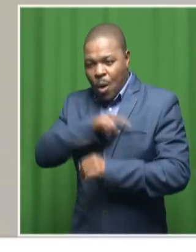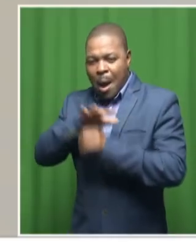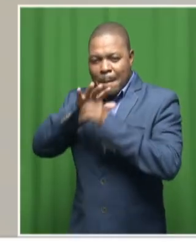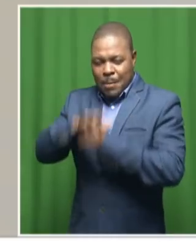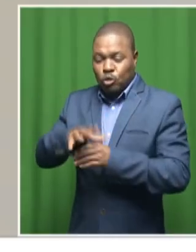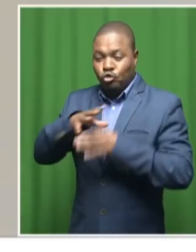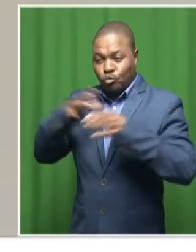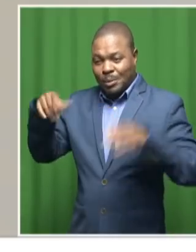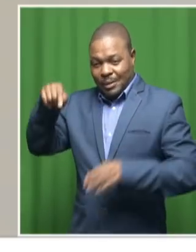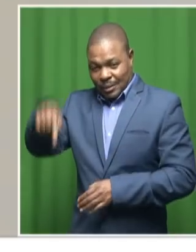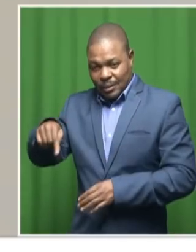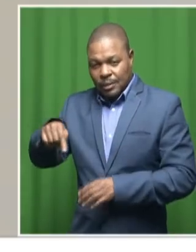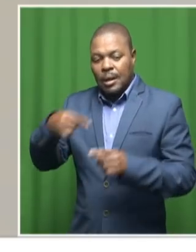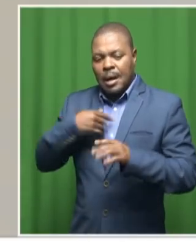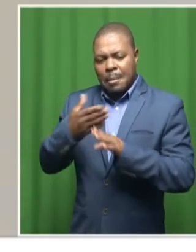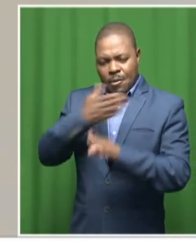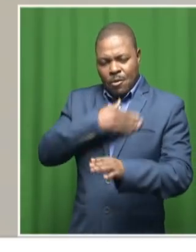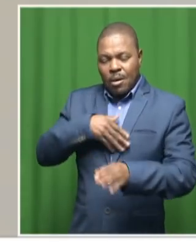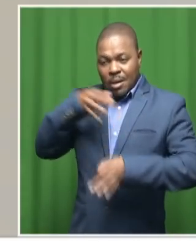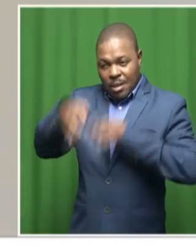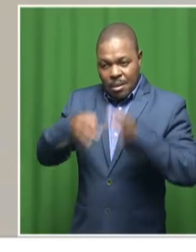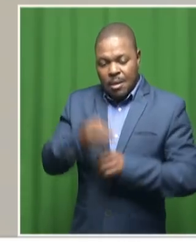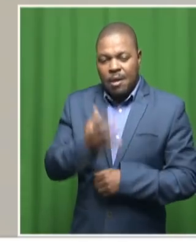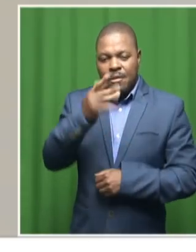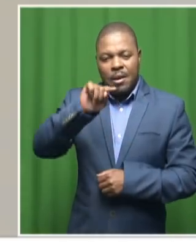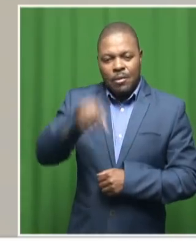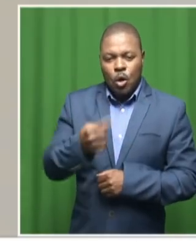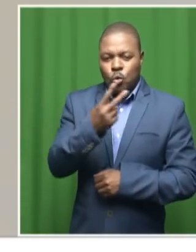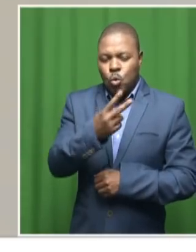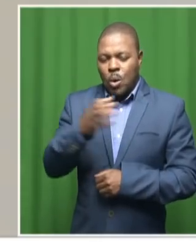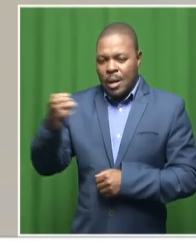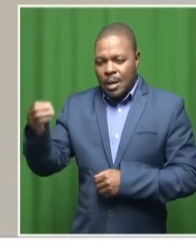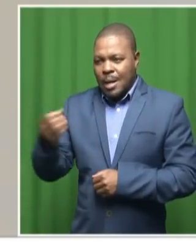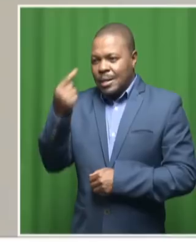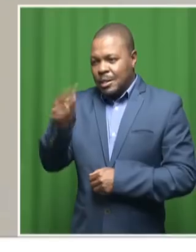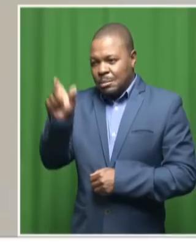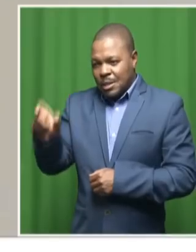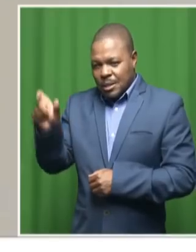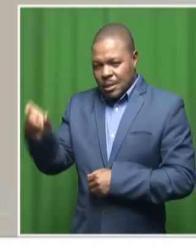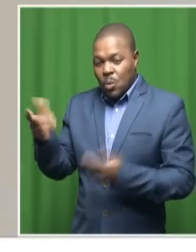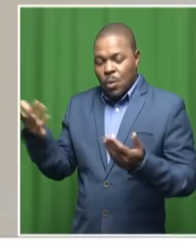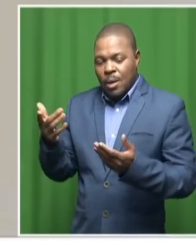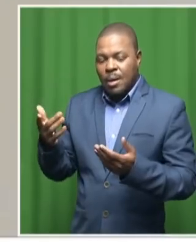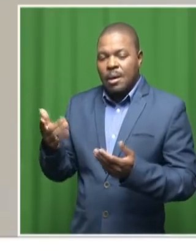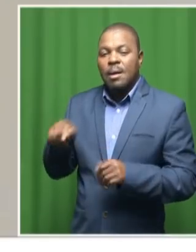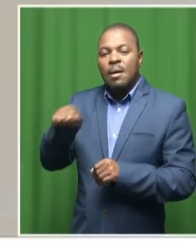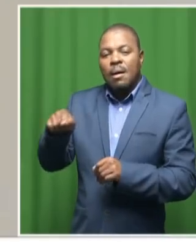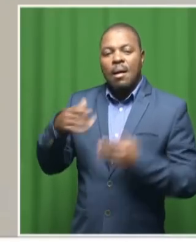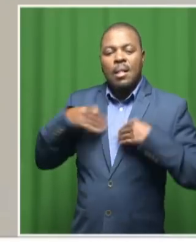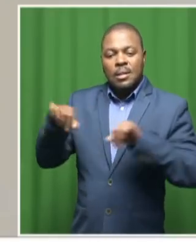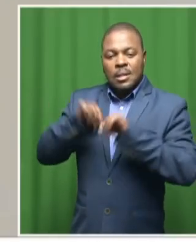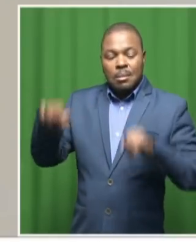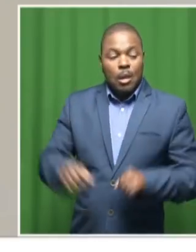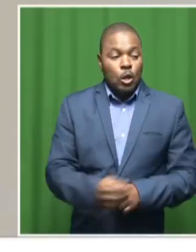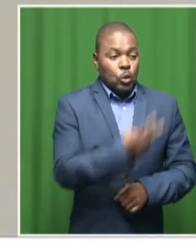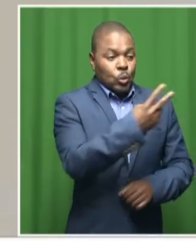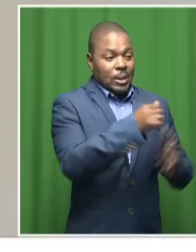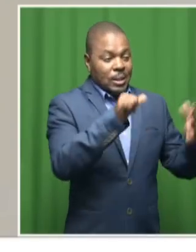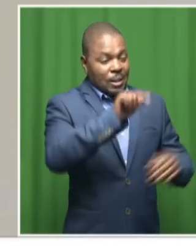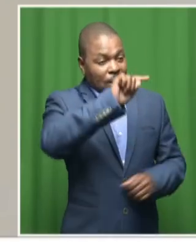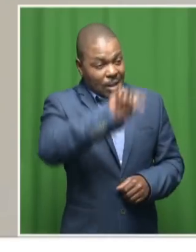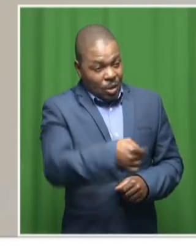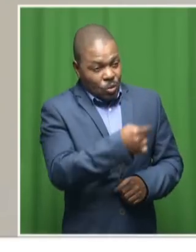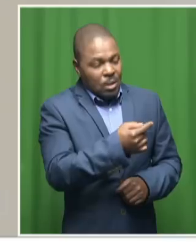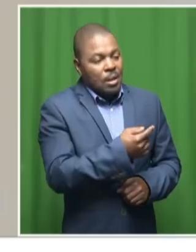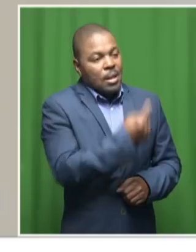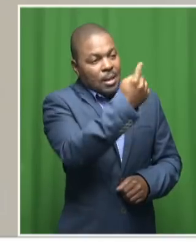at the moment. I've just mentioned we spend 5,200 Rand per capita in the public system and over 26,000 per capita